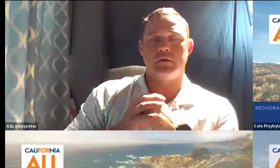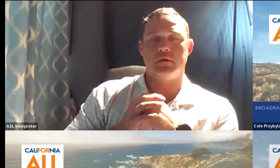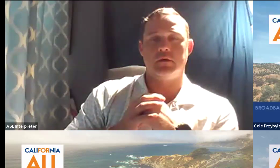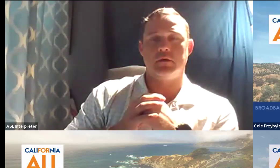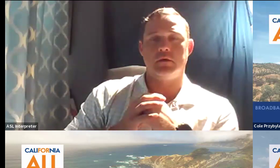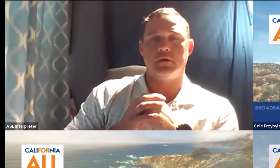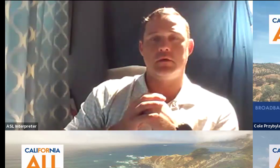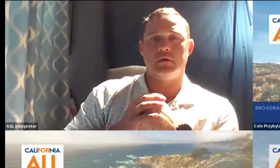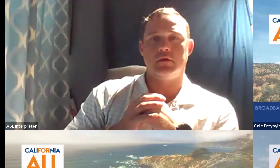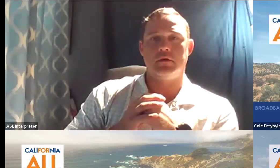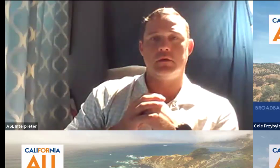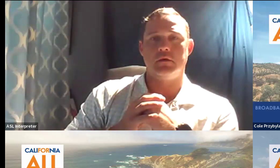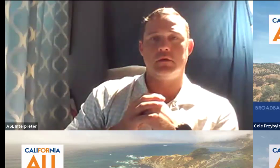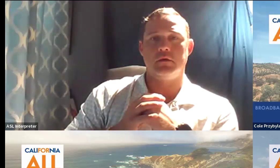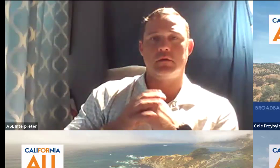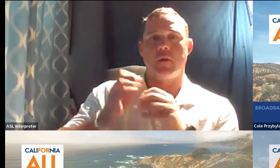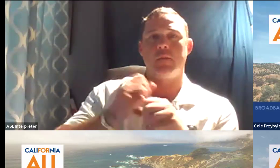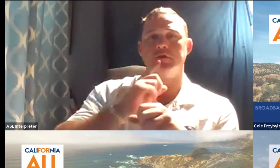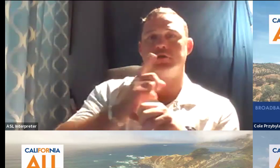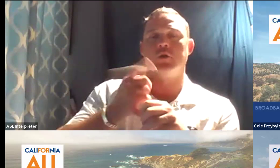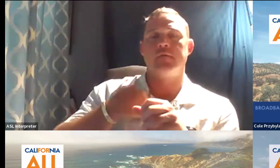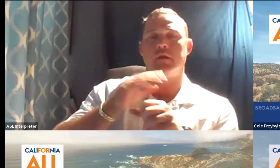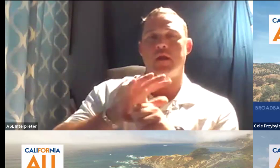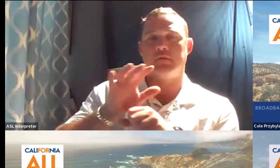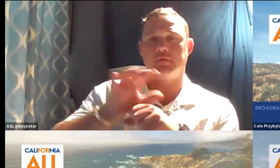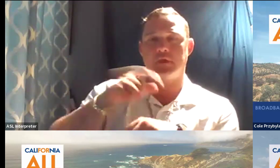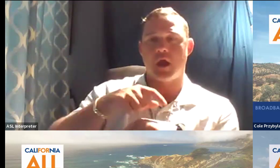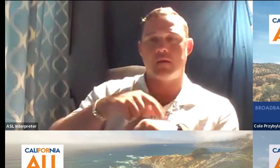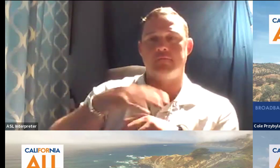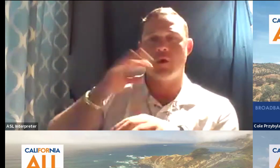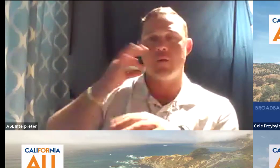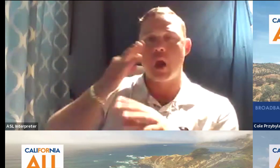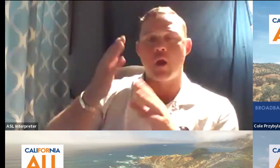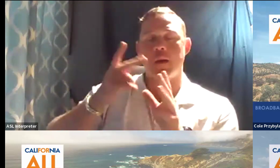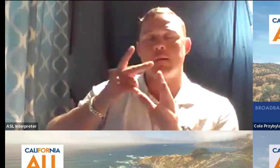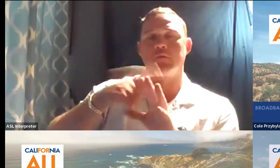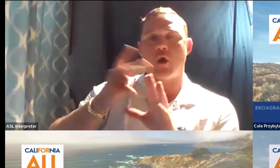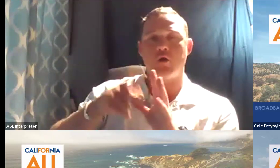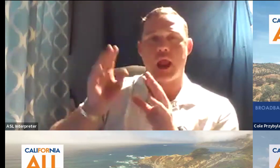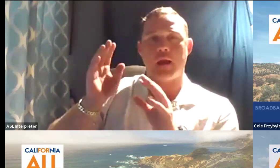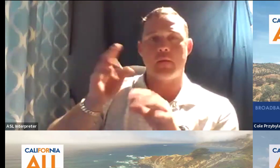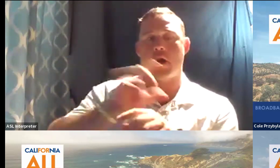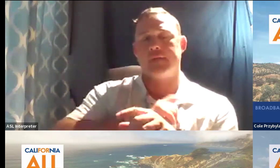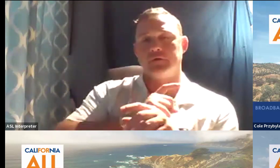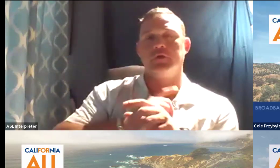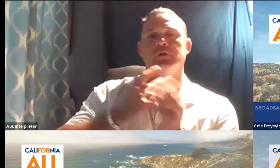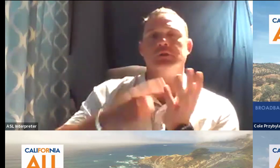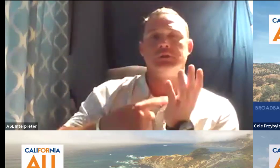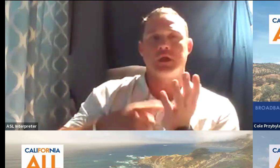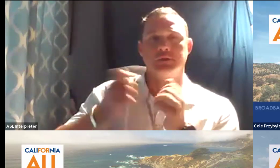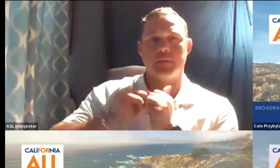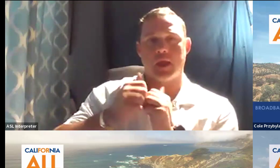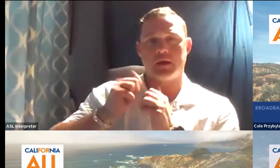Crystal, you have your hands up. I want to make sure that we have enough time for our federal broadband program officer to have opportunity to discuss competitive grants.